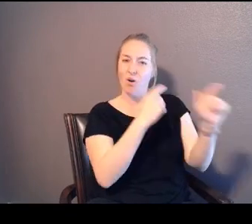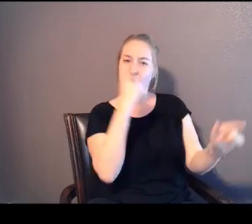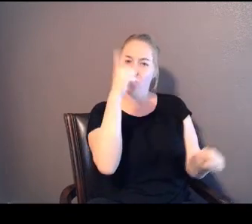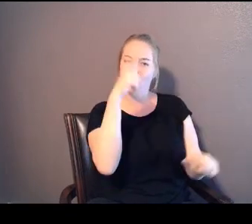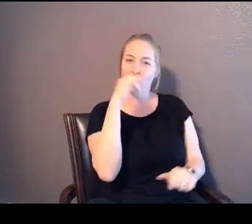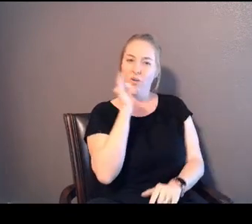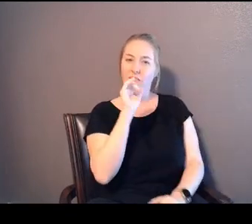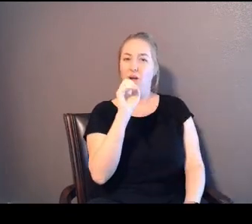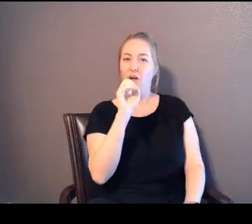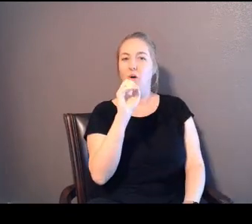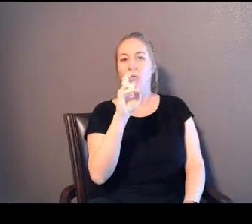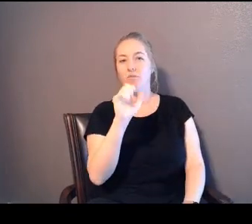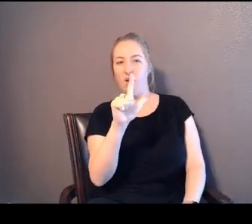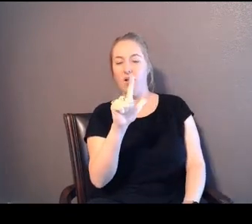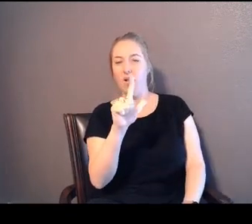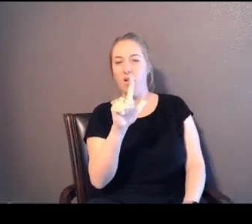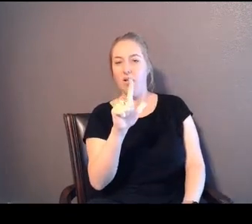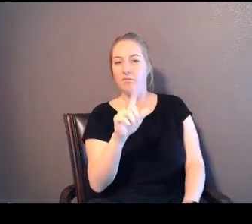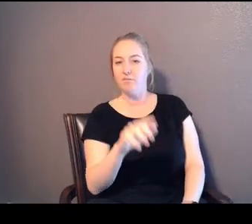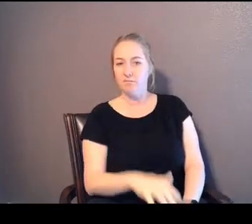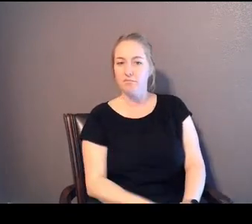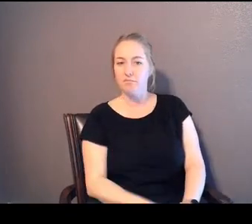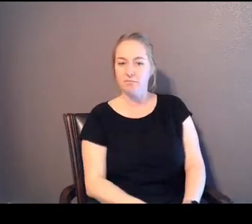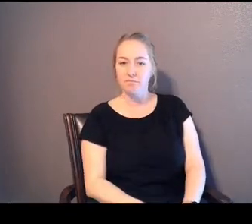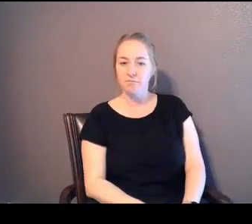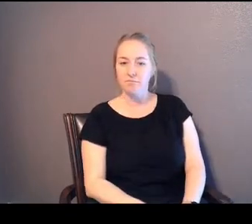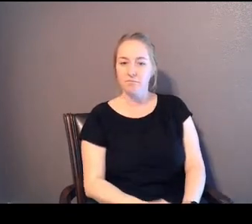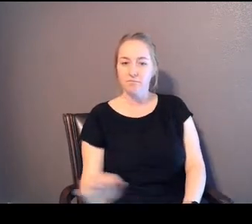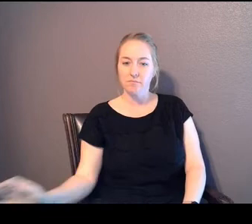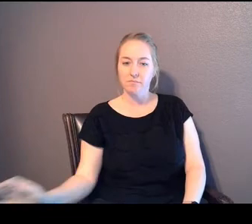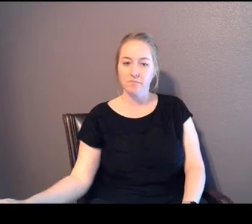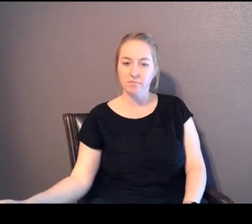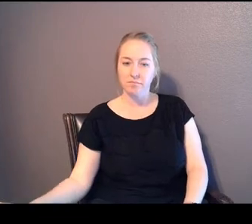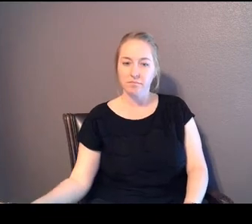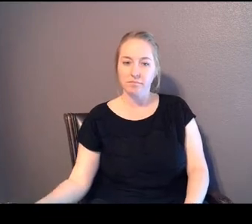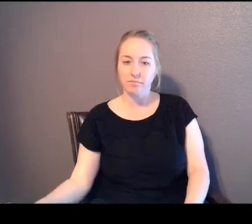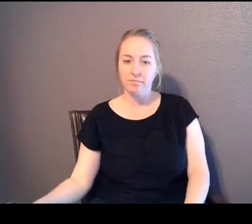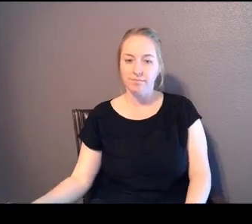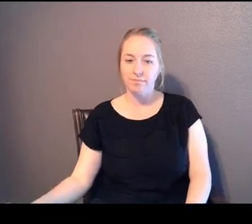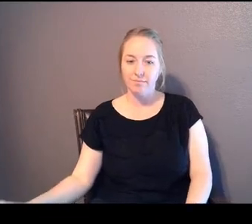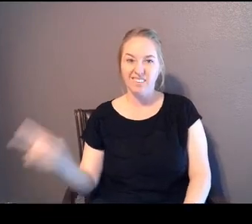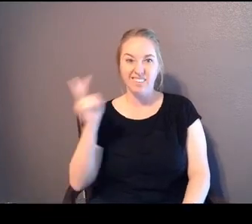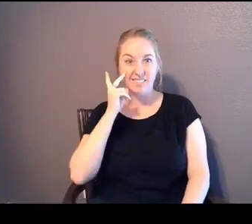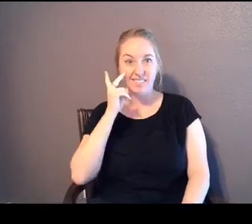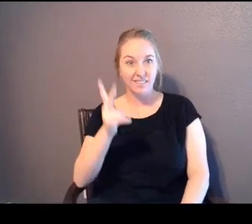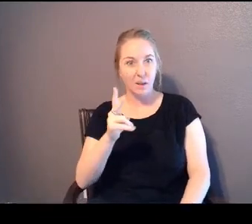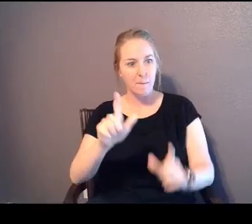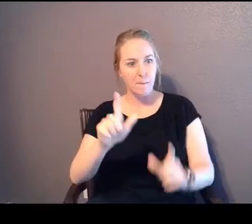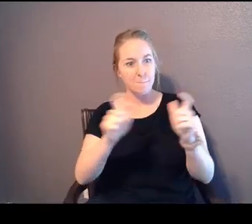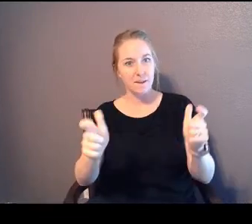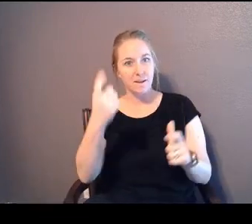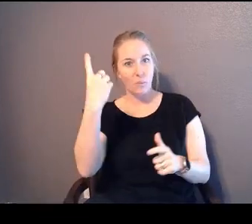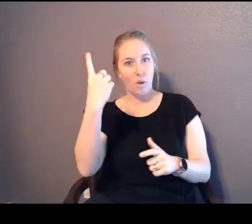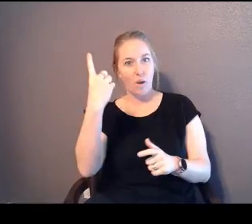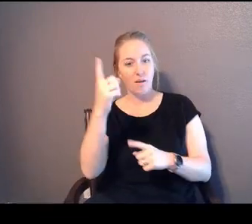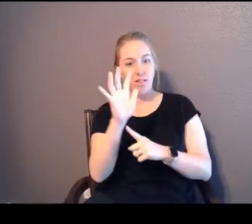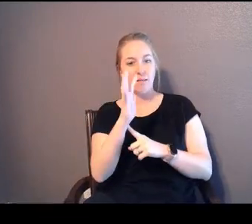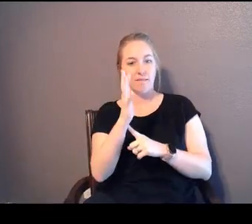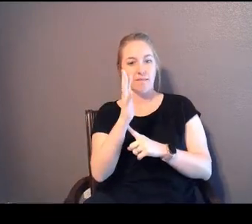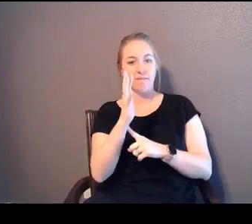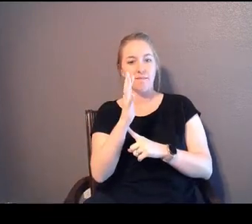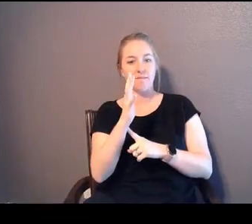side. And now look at this big one. I think I'm going to kind of do this big one right here. This is more pointy.